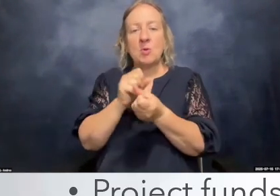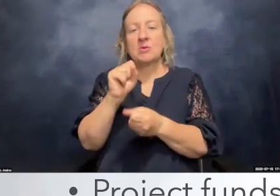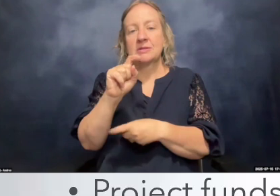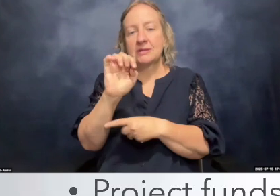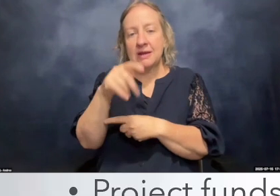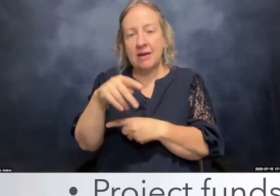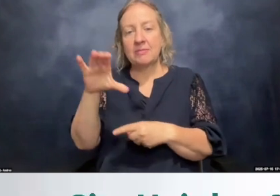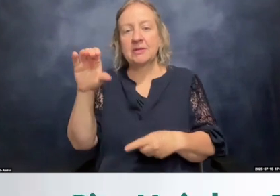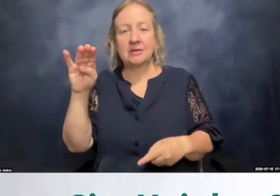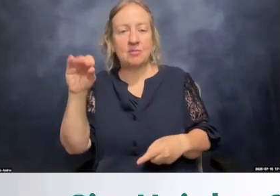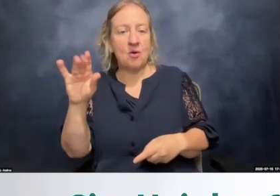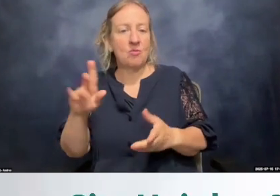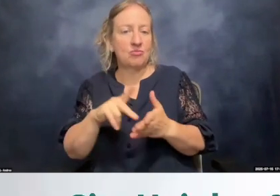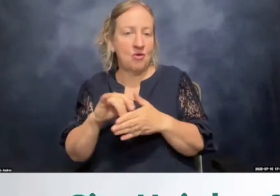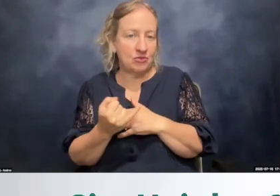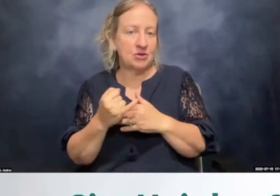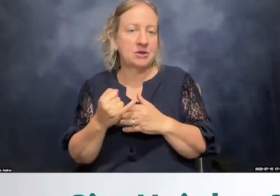please.